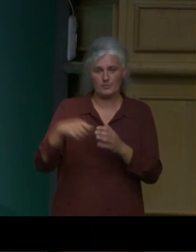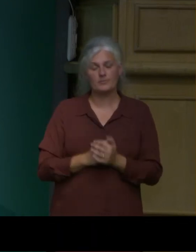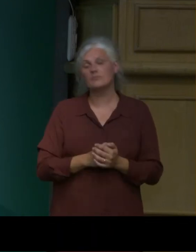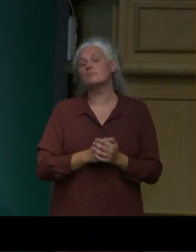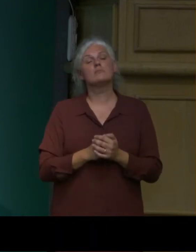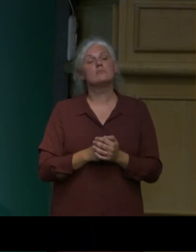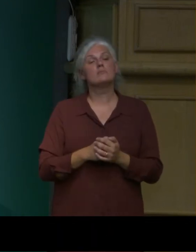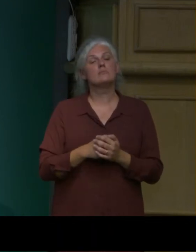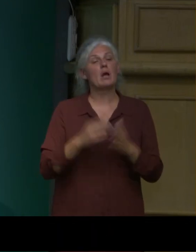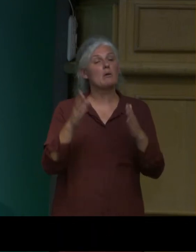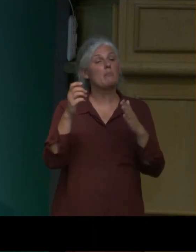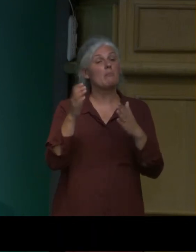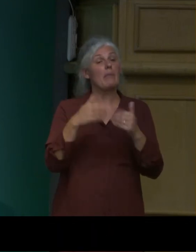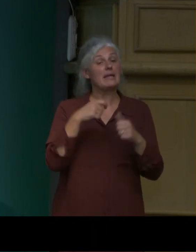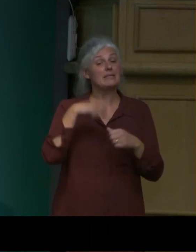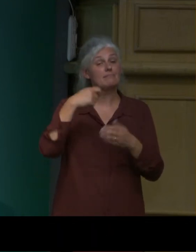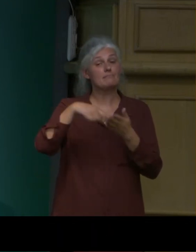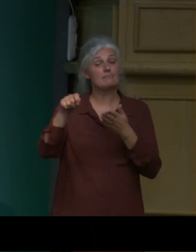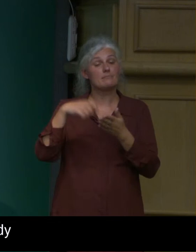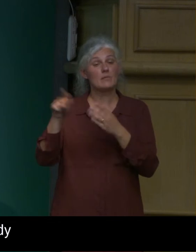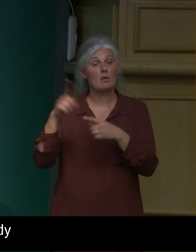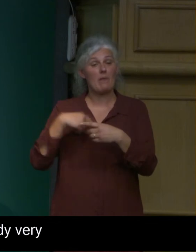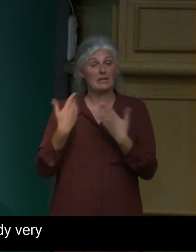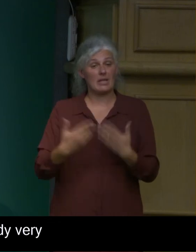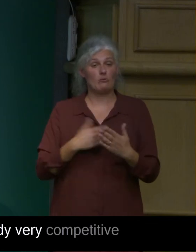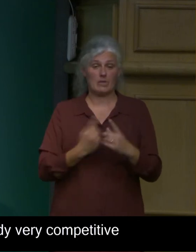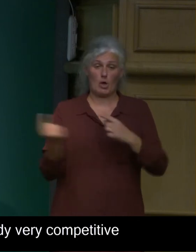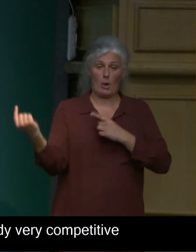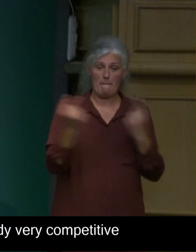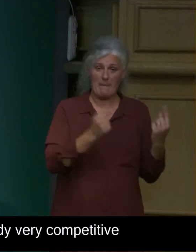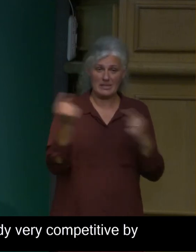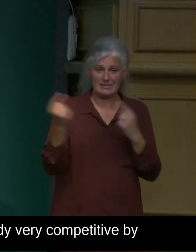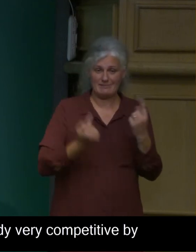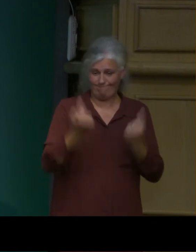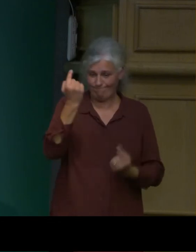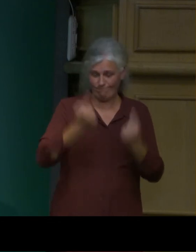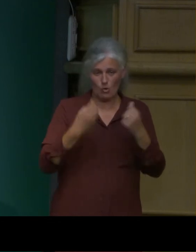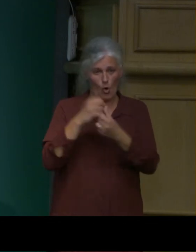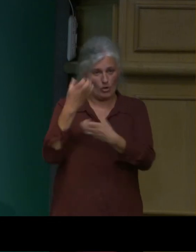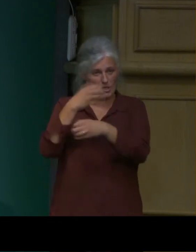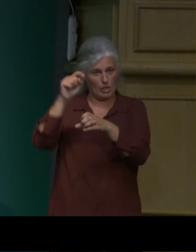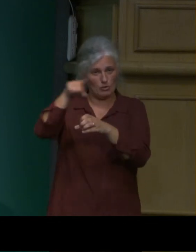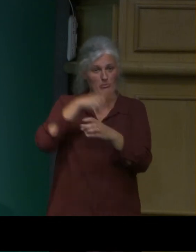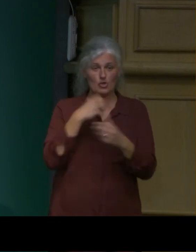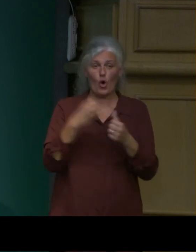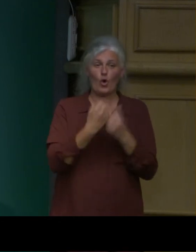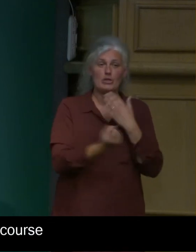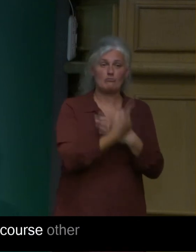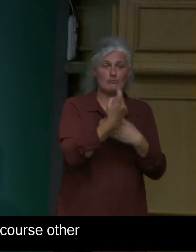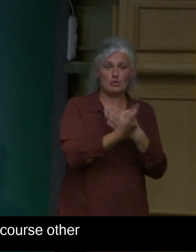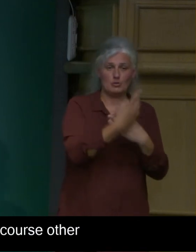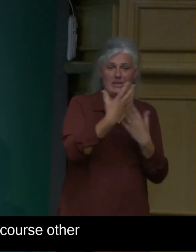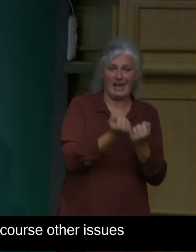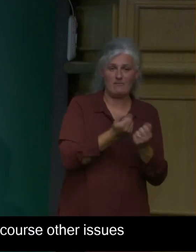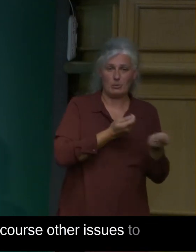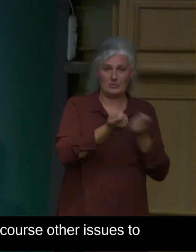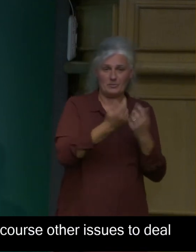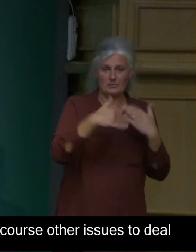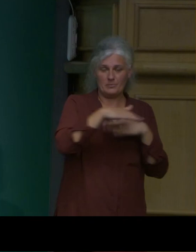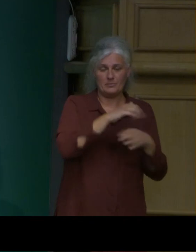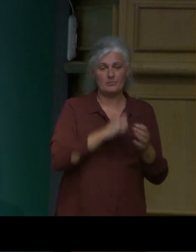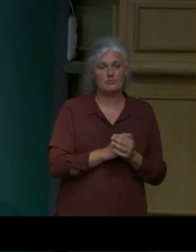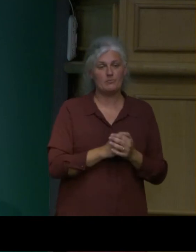pay is already very competitive by International standards but there are of course other issues to deal with but